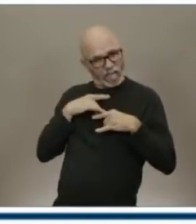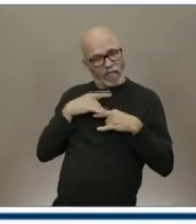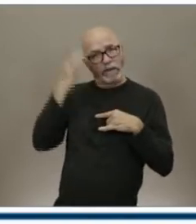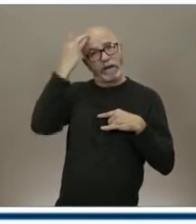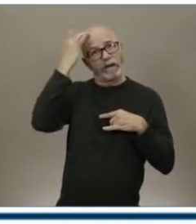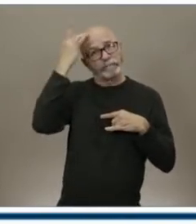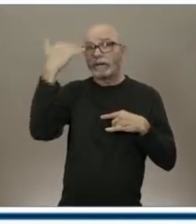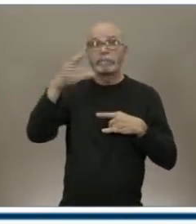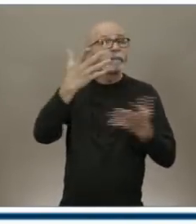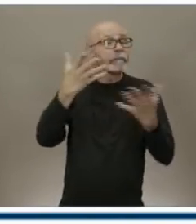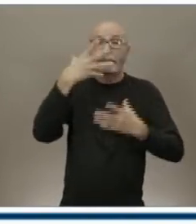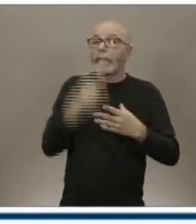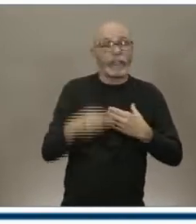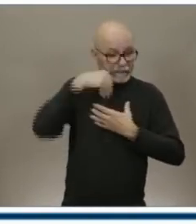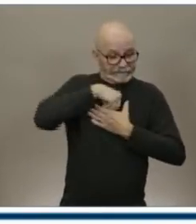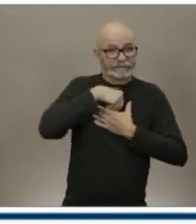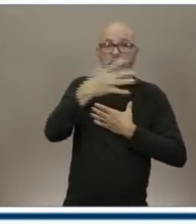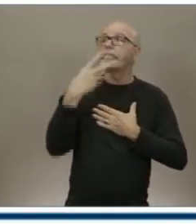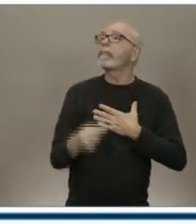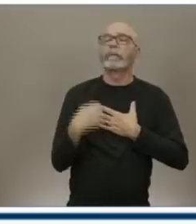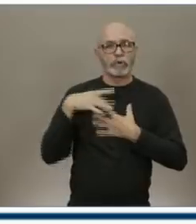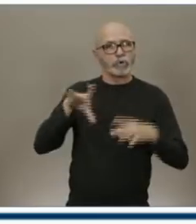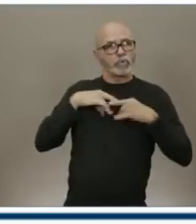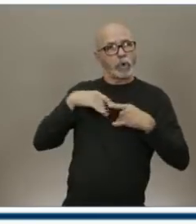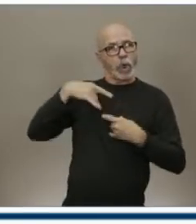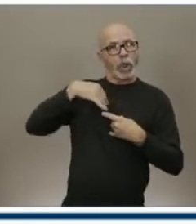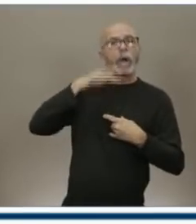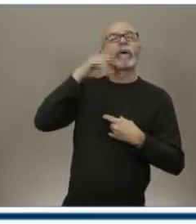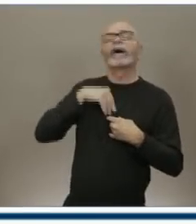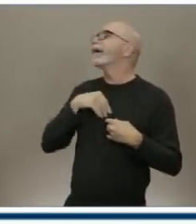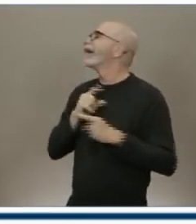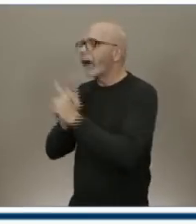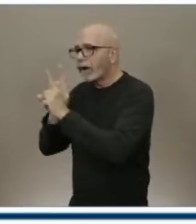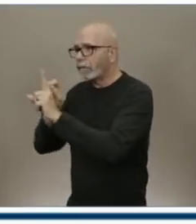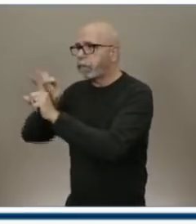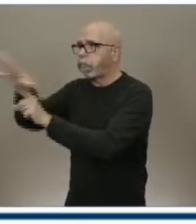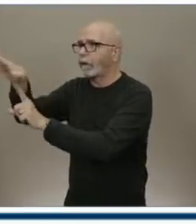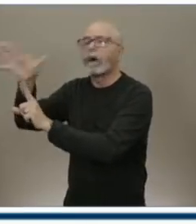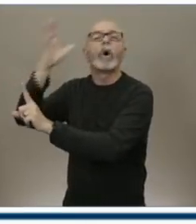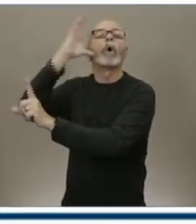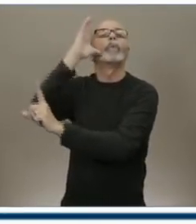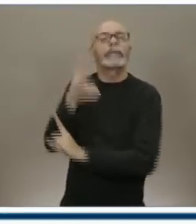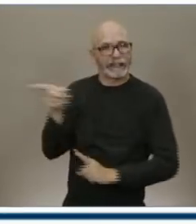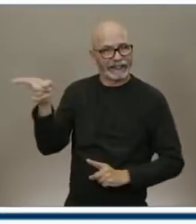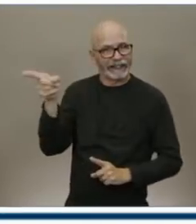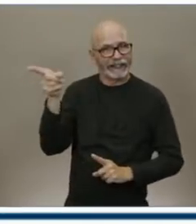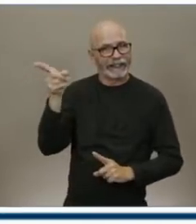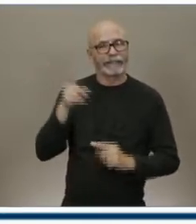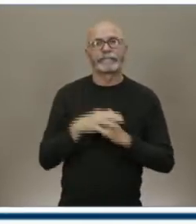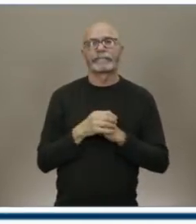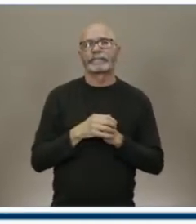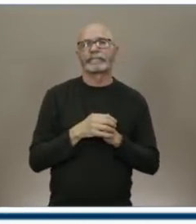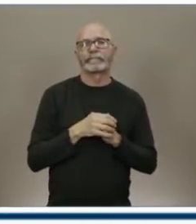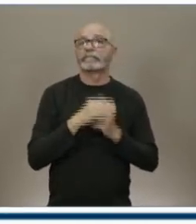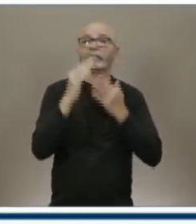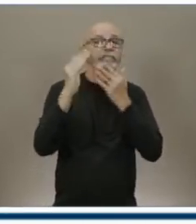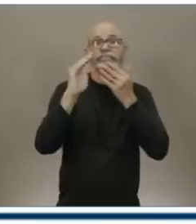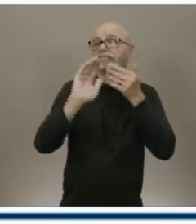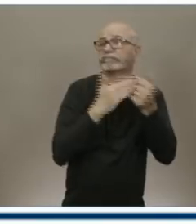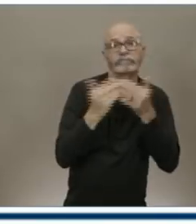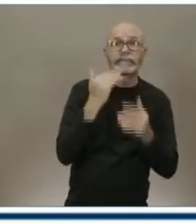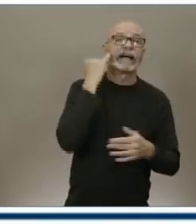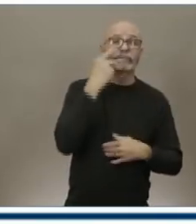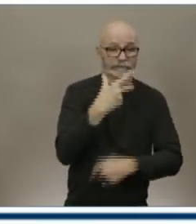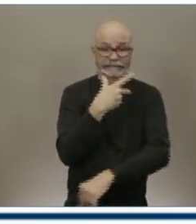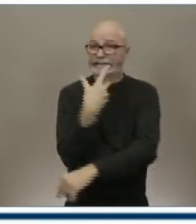that people understand while we get more evidence, and this has all been researched, even if you're vaccinated, you're going to have to continue with the measures